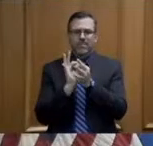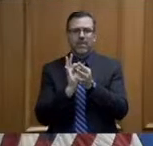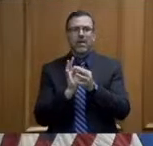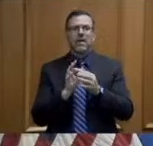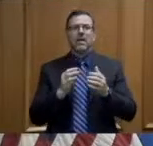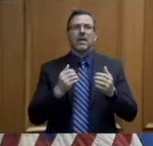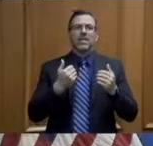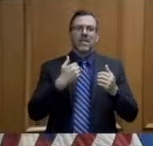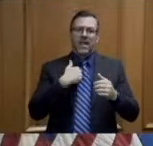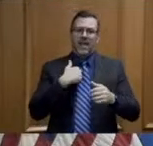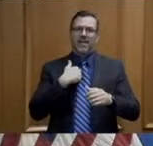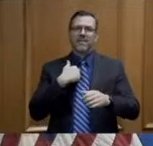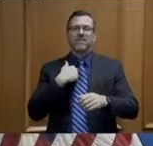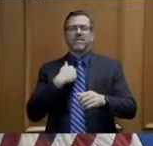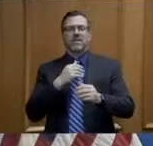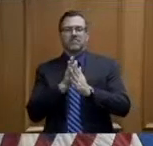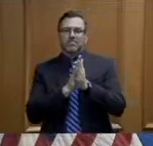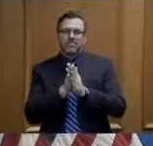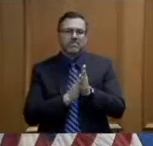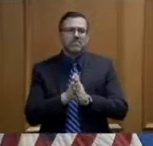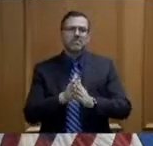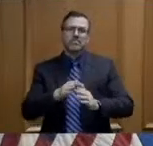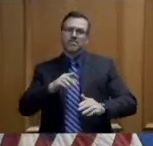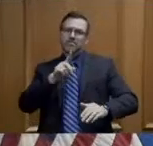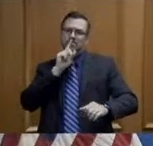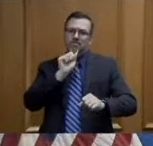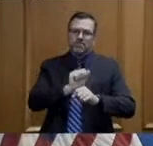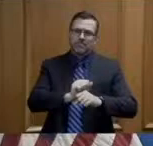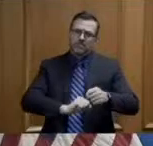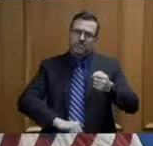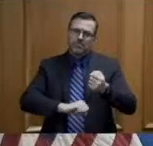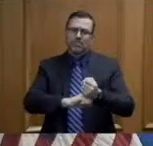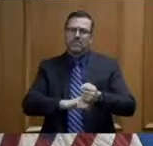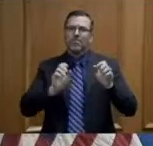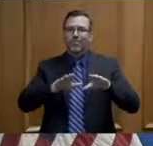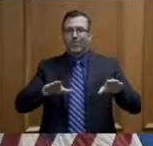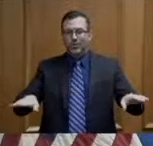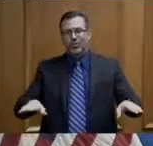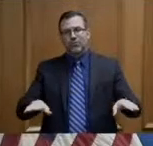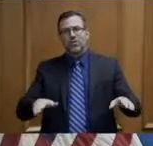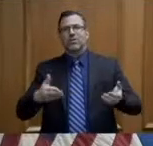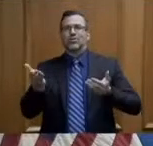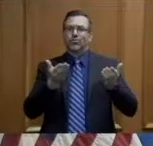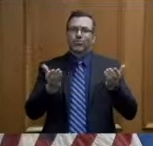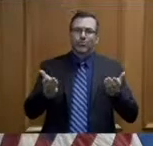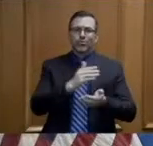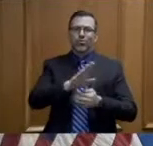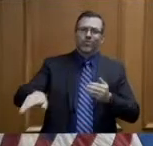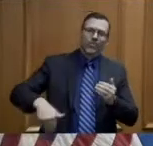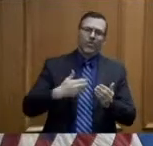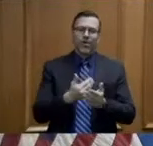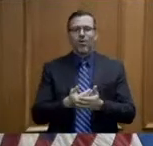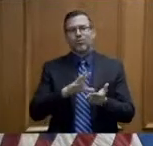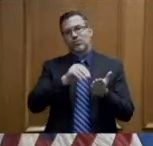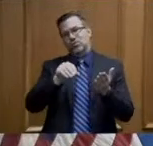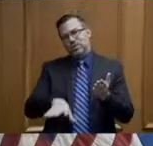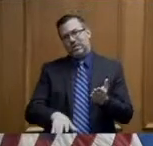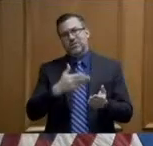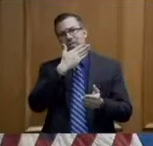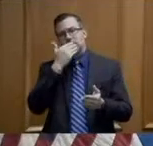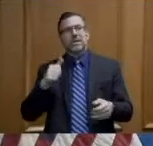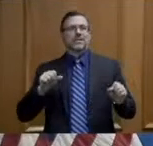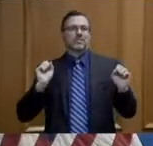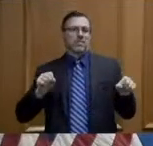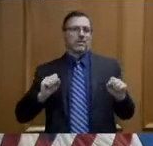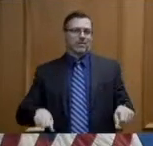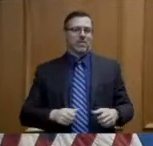the energy, and the commitment to children to lean into this challenge and to serve all of our students to the best possible ability.